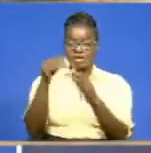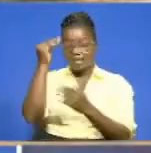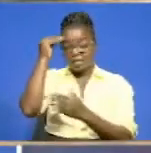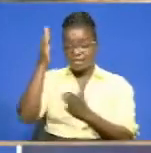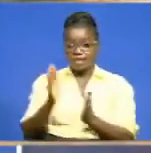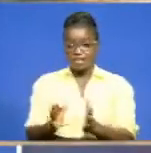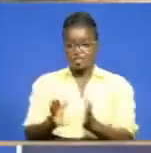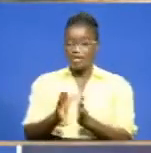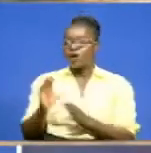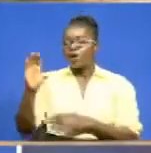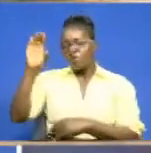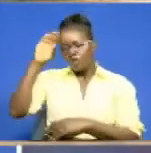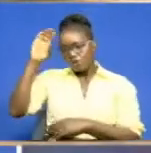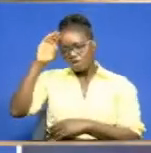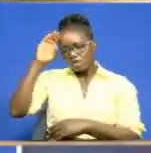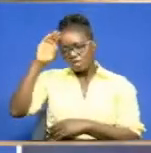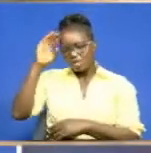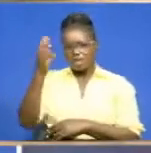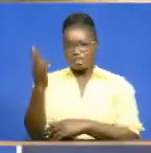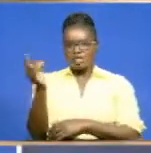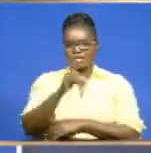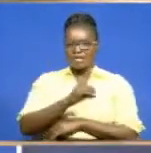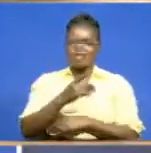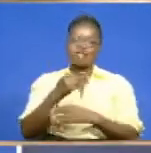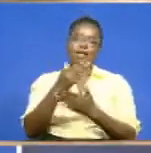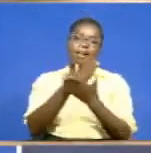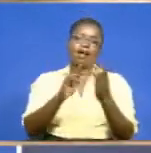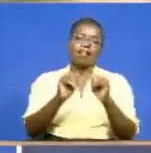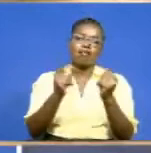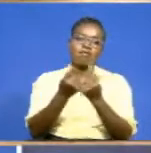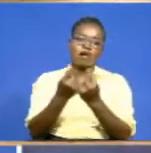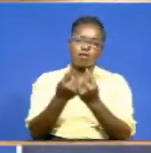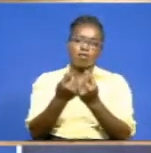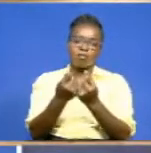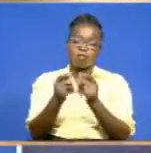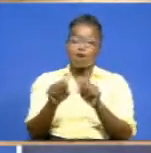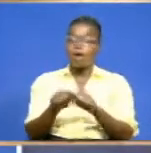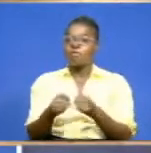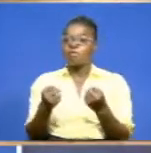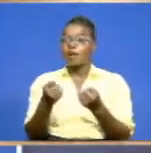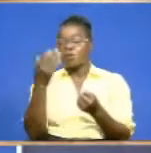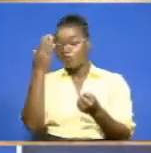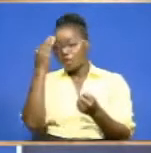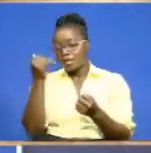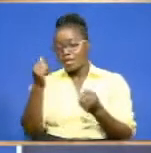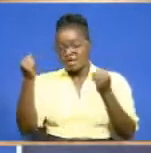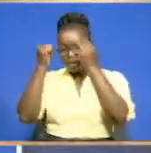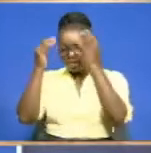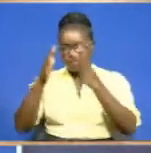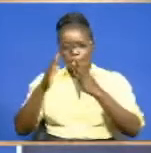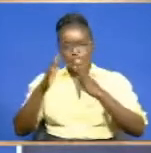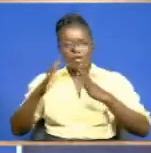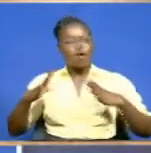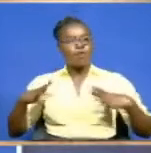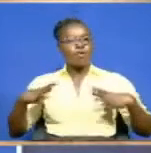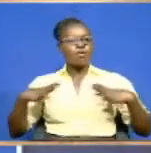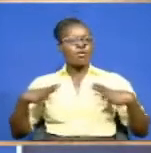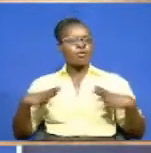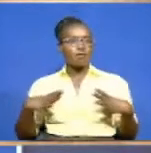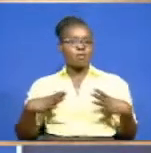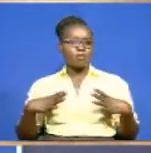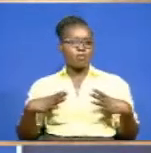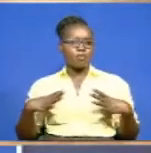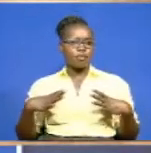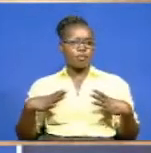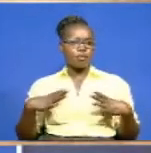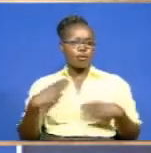to consider having at least 3 days half-term break because of this crash program so that the students can ease off, because we all do not want to